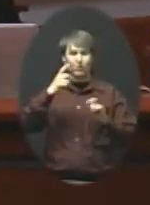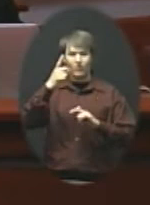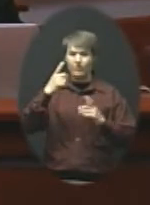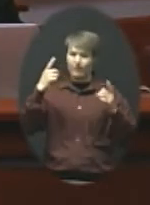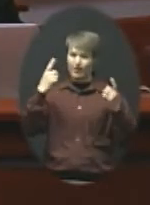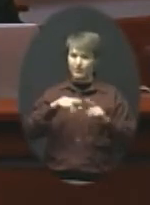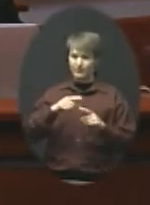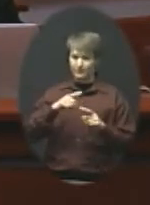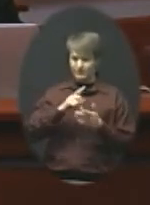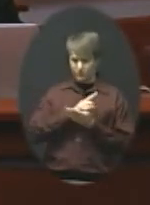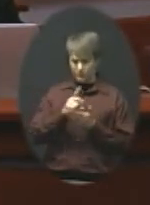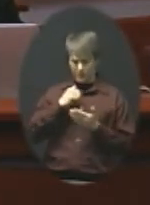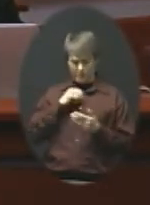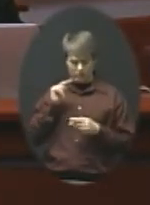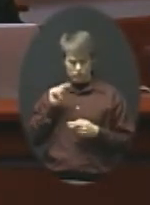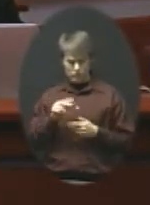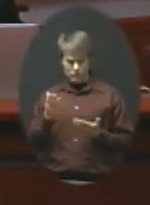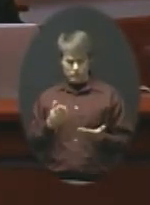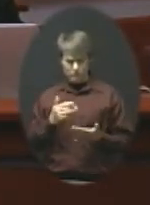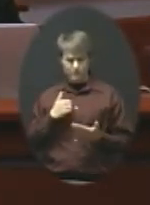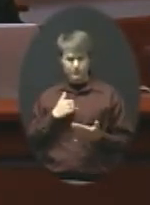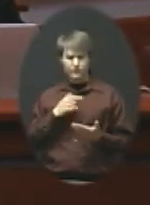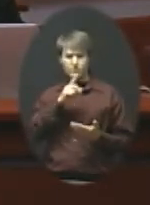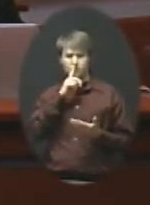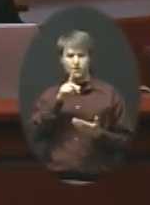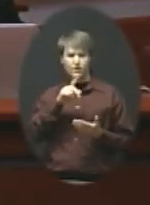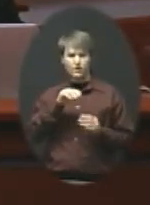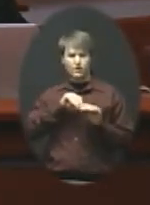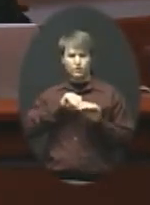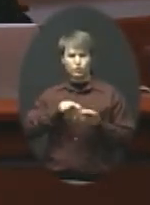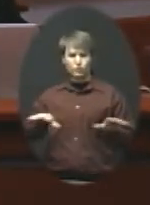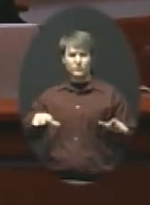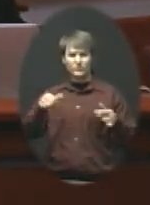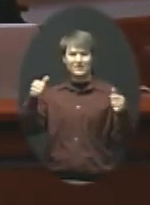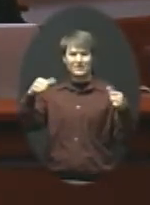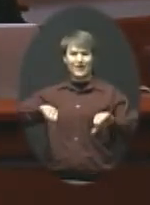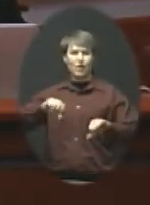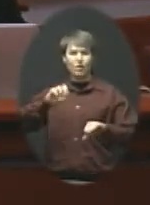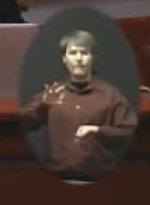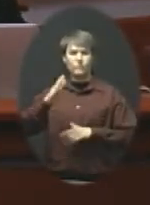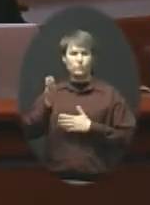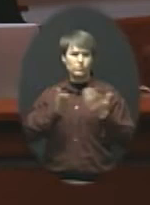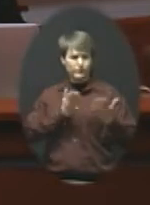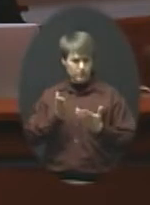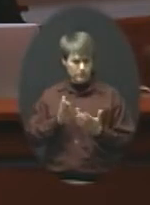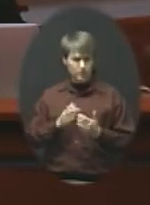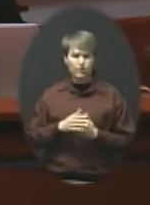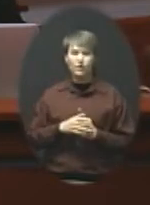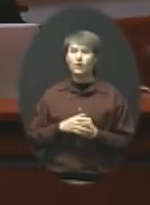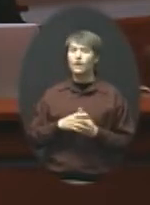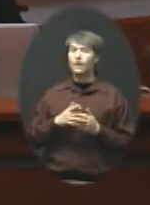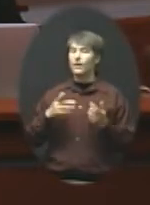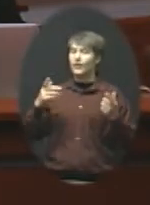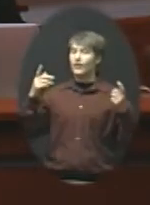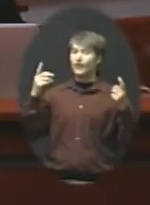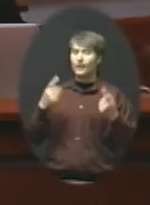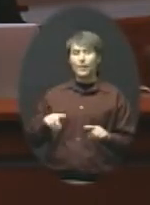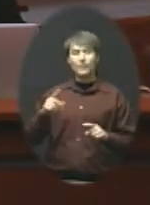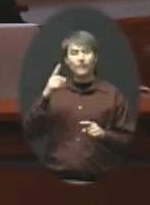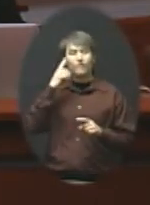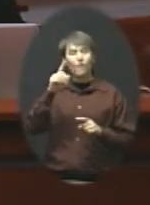and I'm going to have to look here, it was a distributed denial of service. It was a happening in terms of